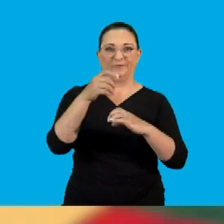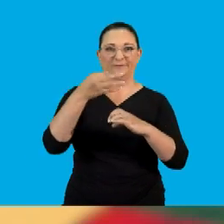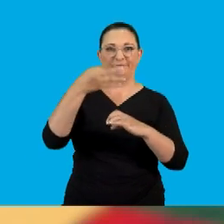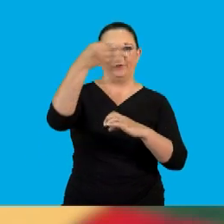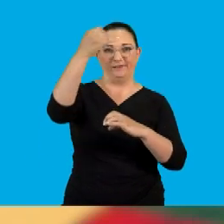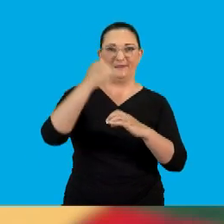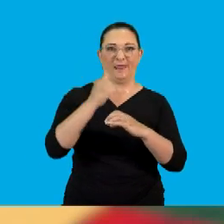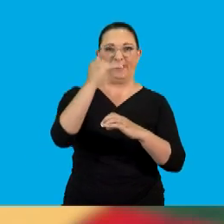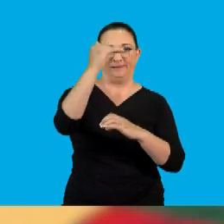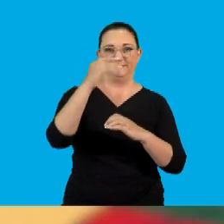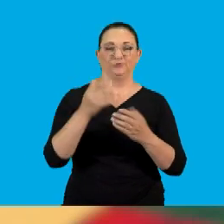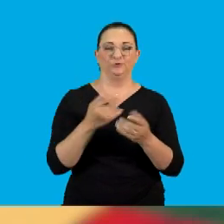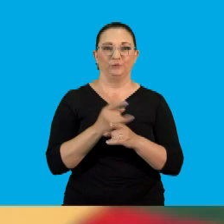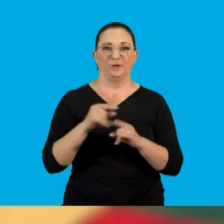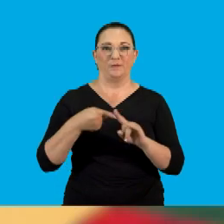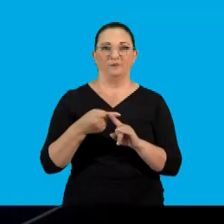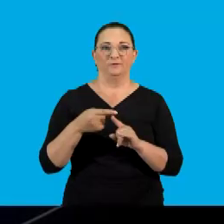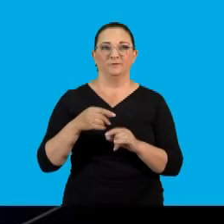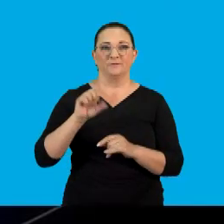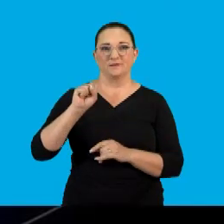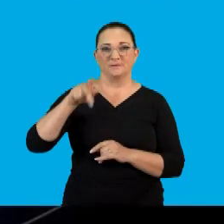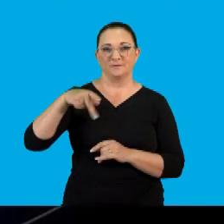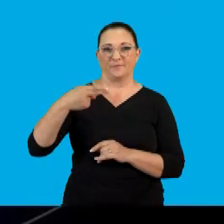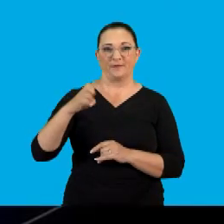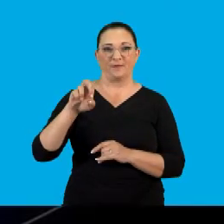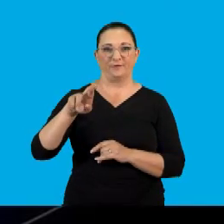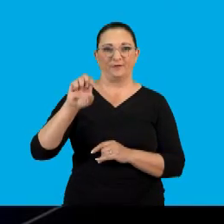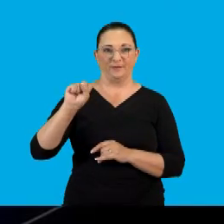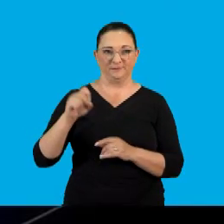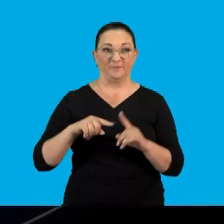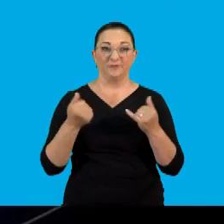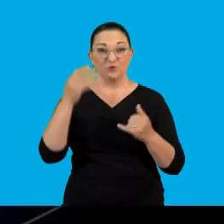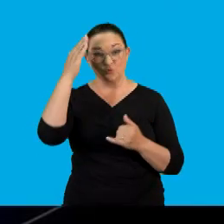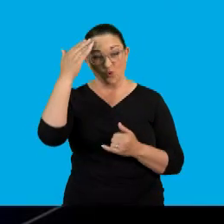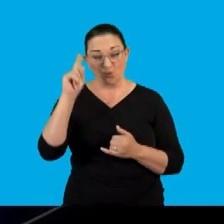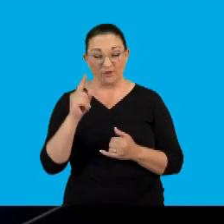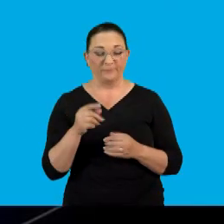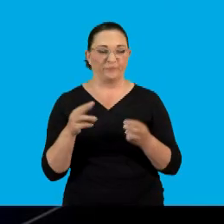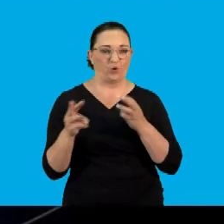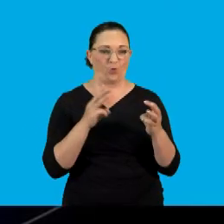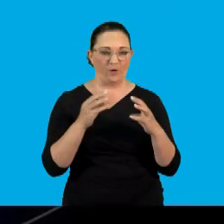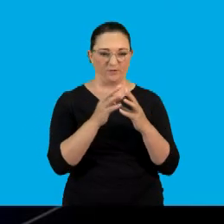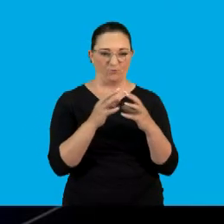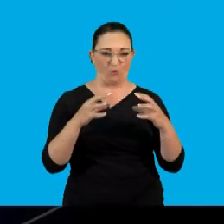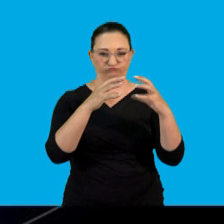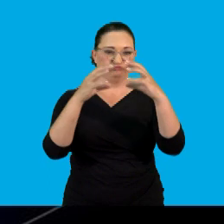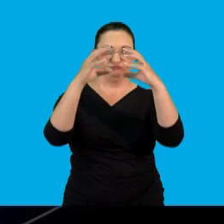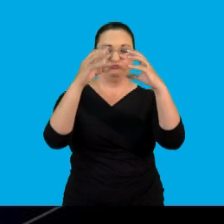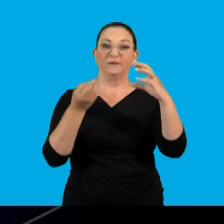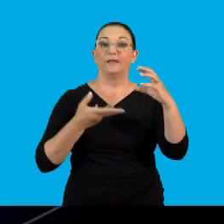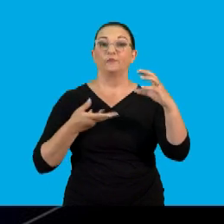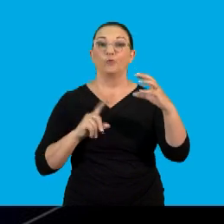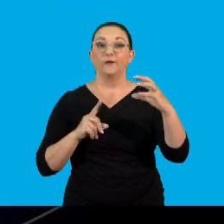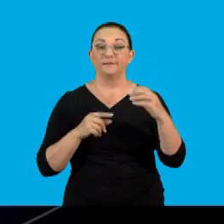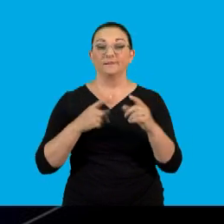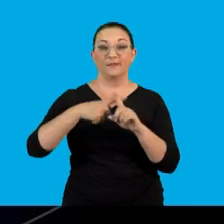thermosphere. Now, did you know that weather balloons send information on the temperature and wind?